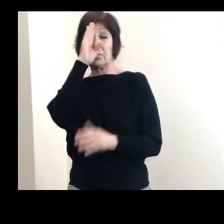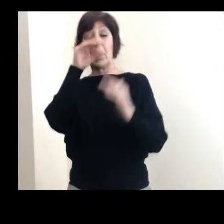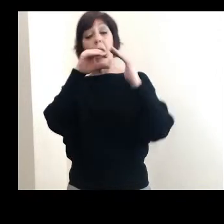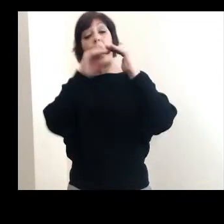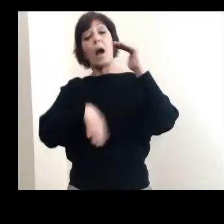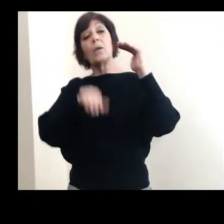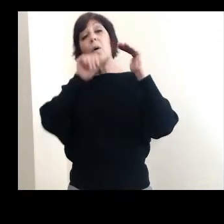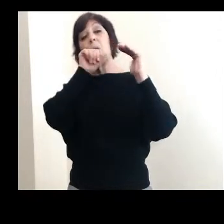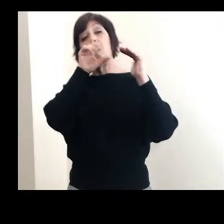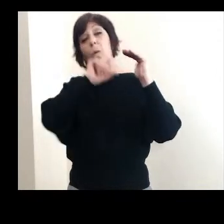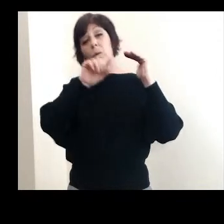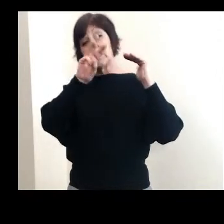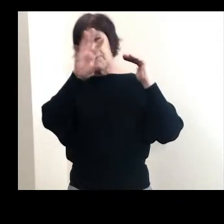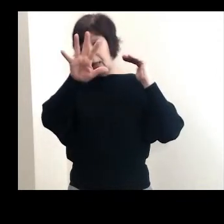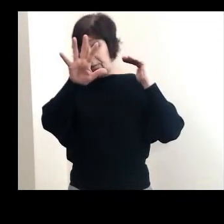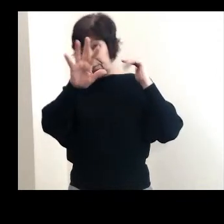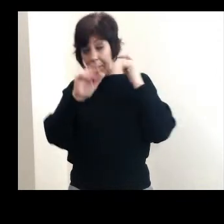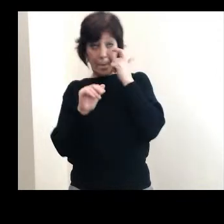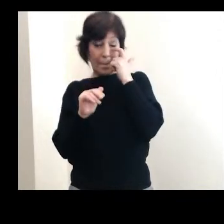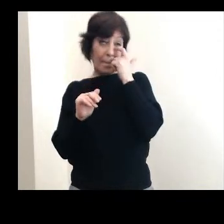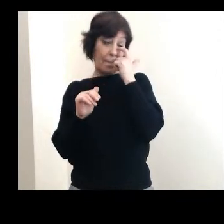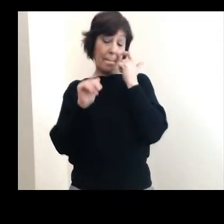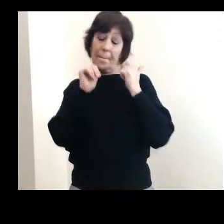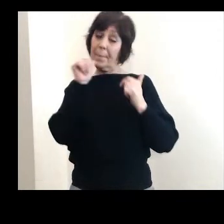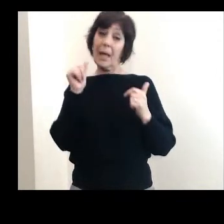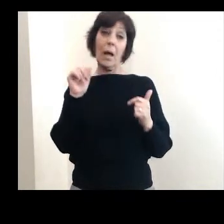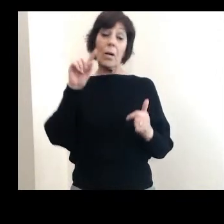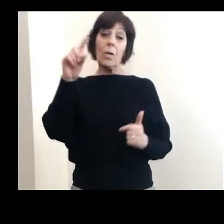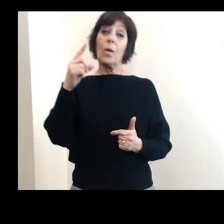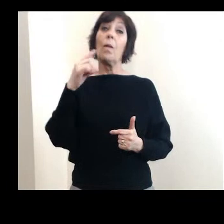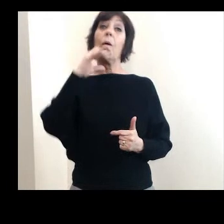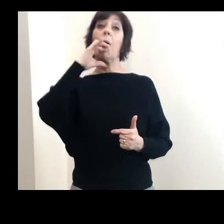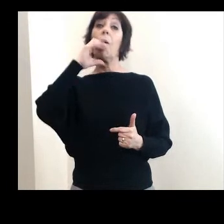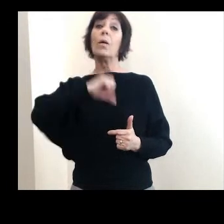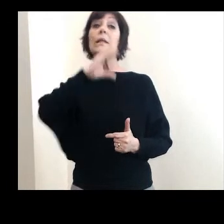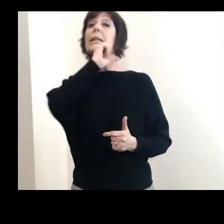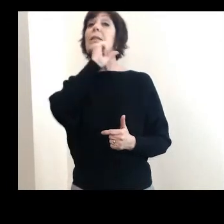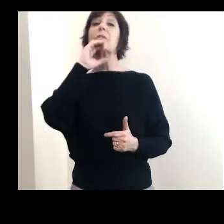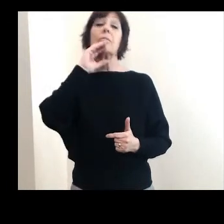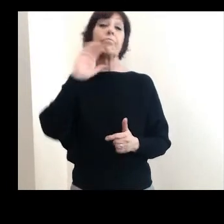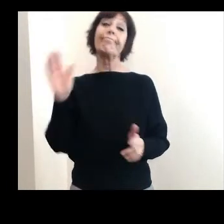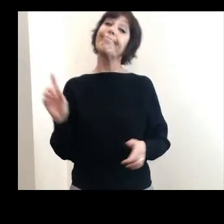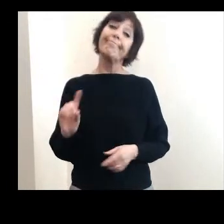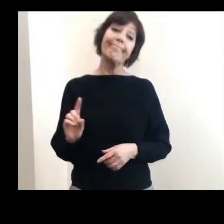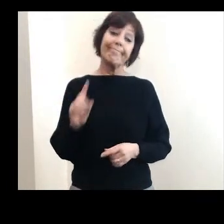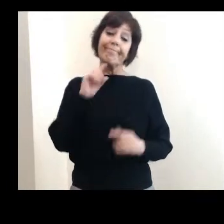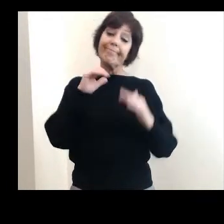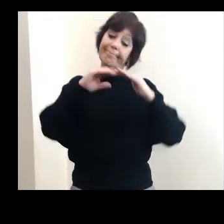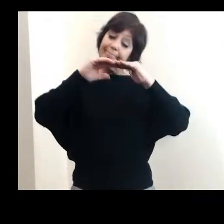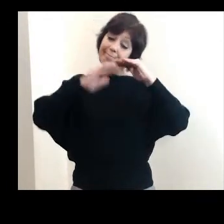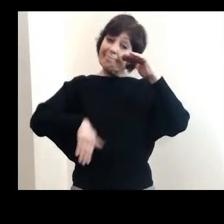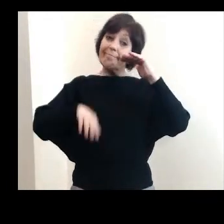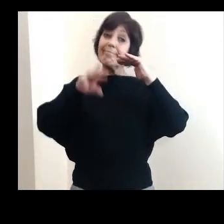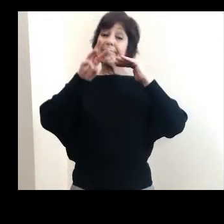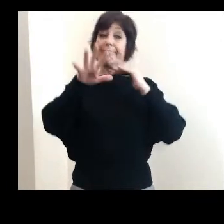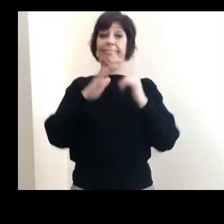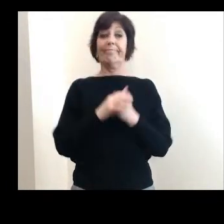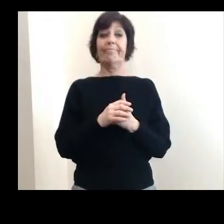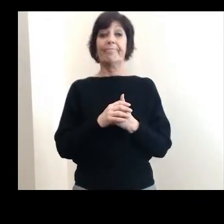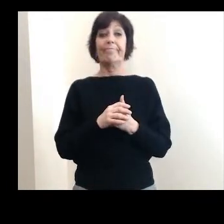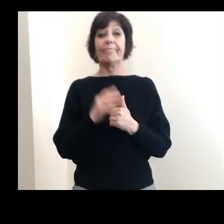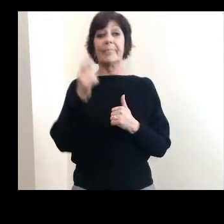age of 65. So we're not talking about just old people who are getting sick. And you see the